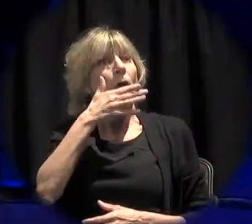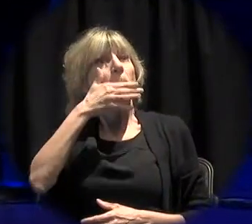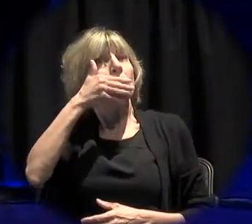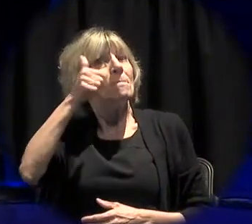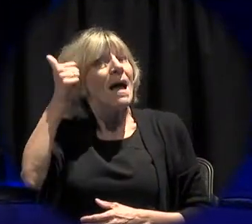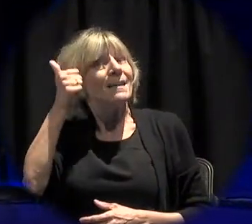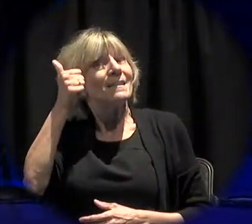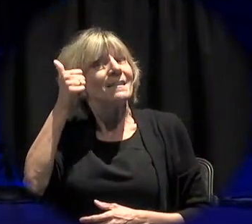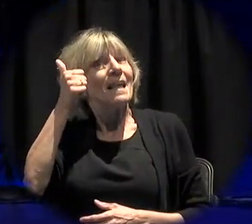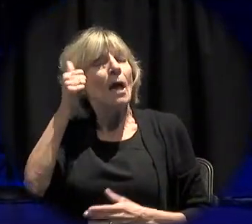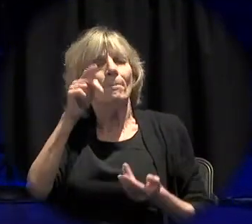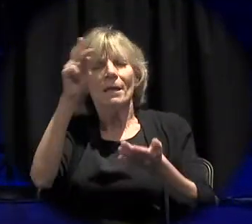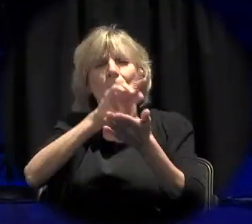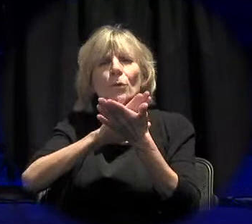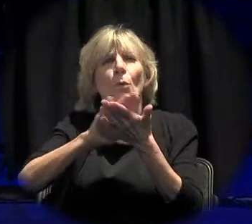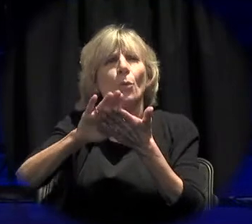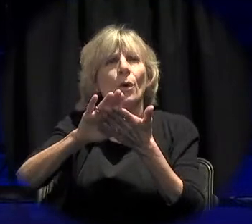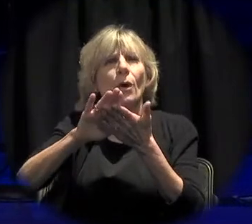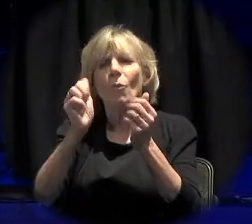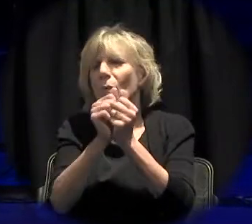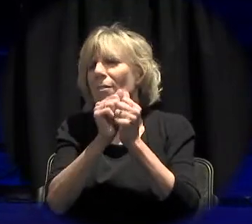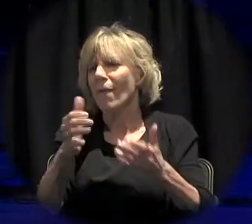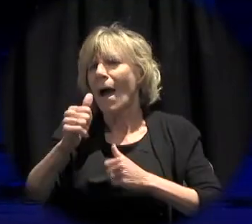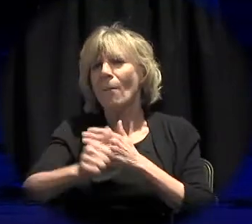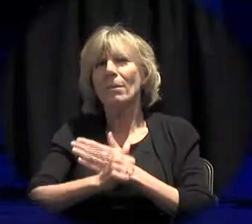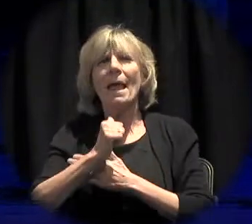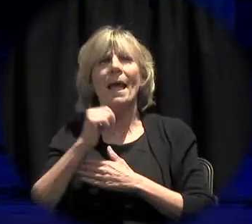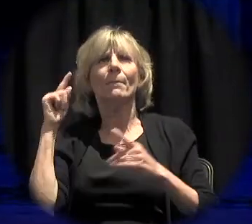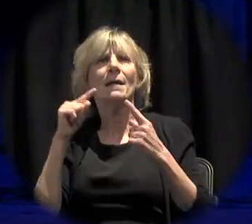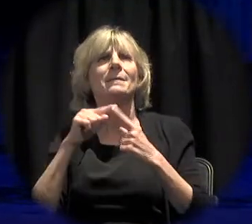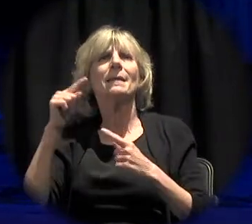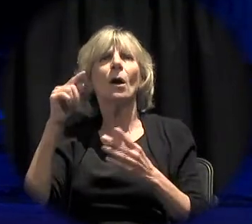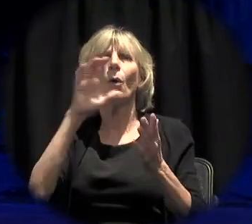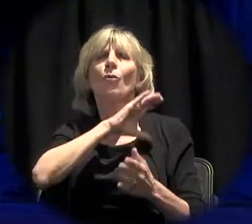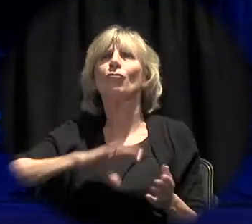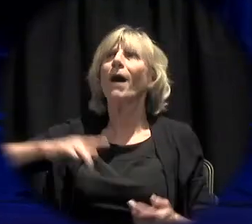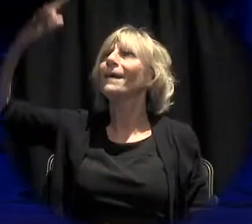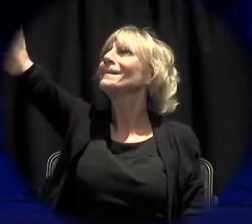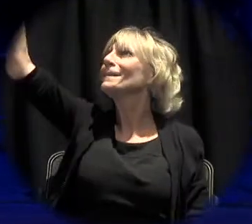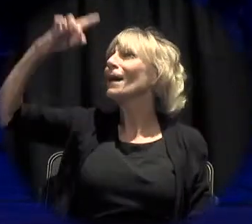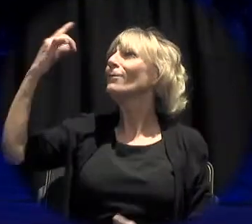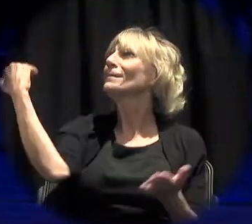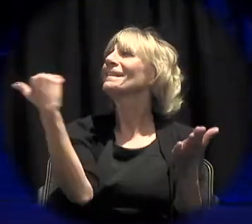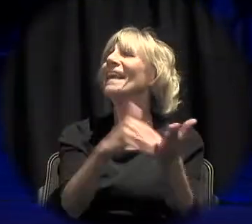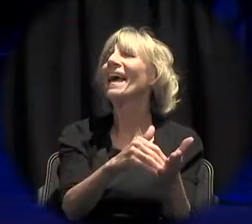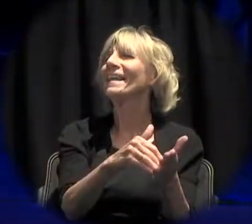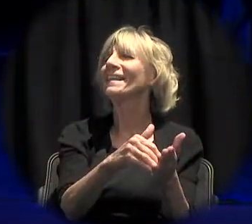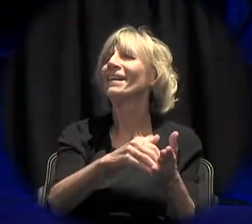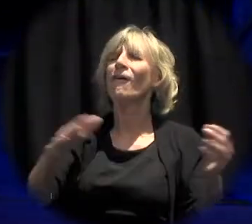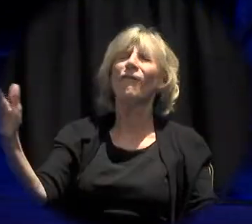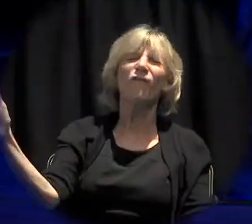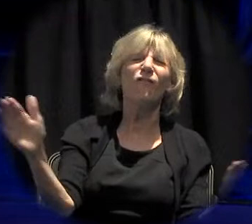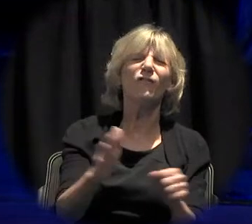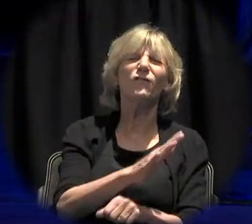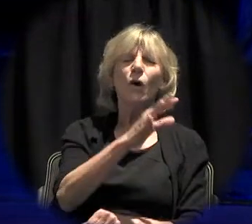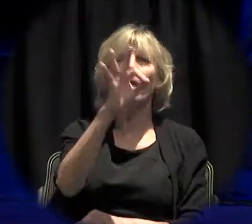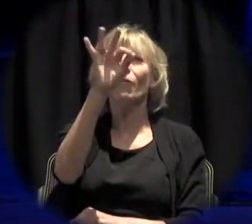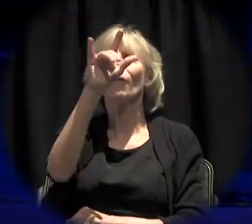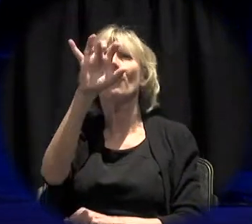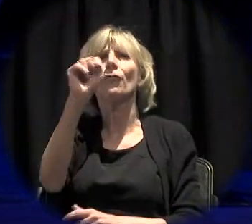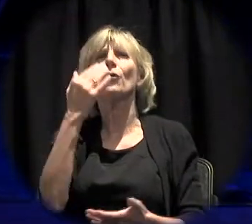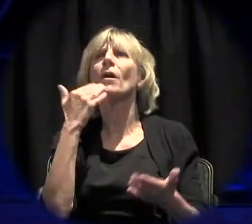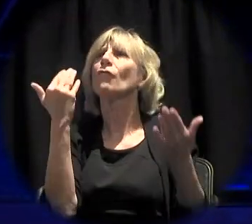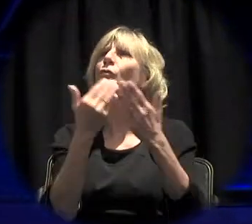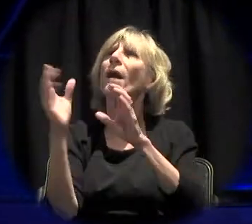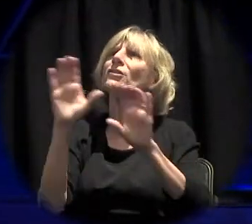pure and blameless until the day of Christ, filled with the fruit of righteousness that comes